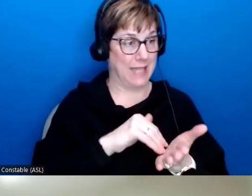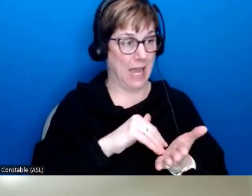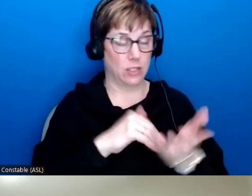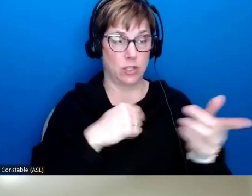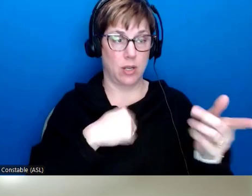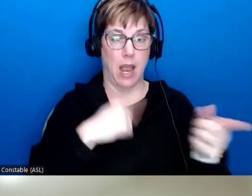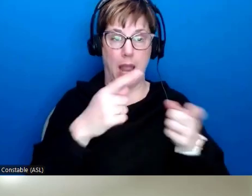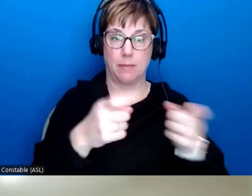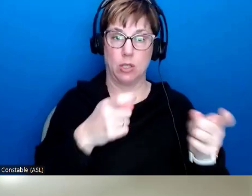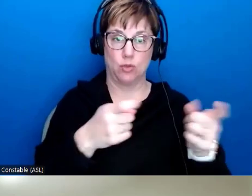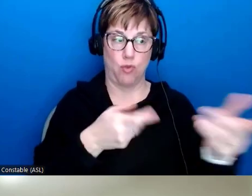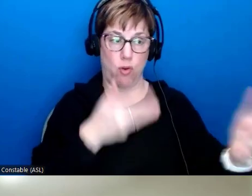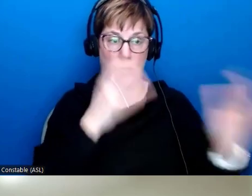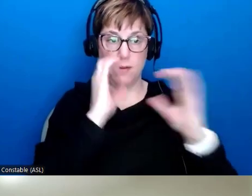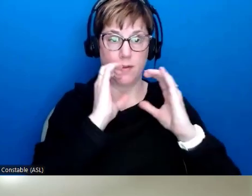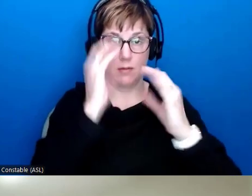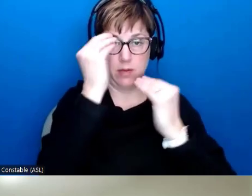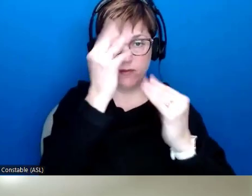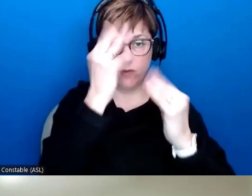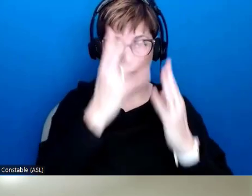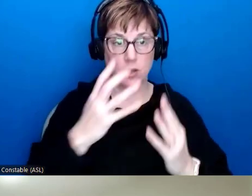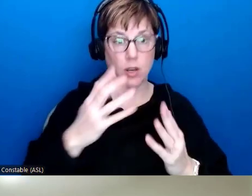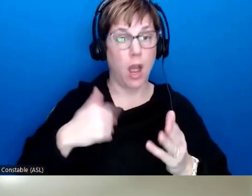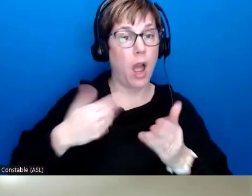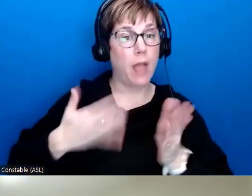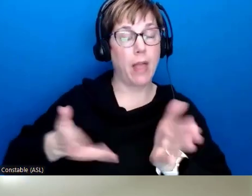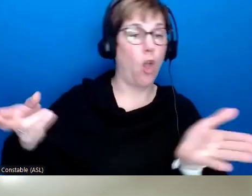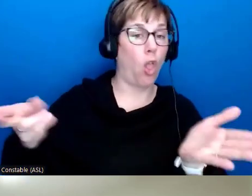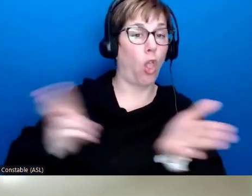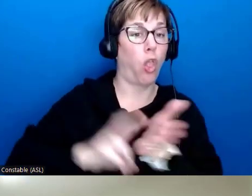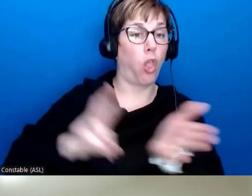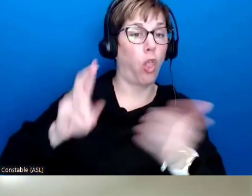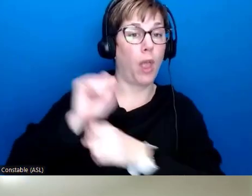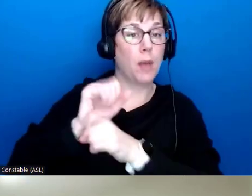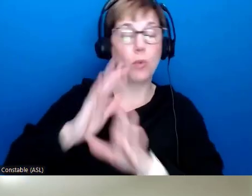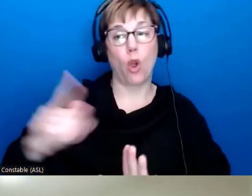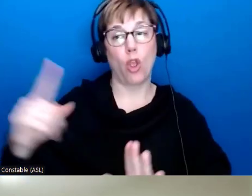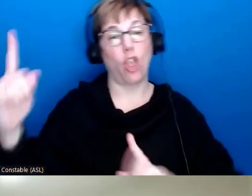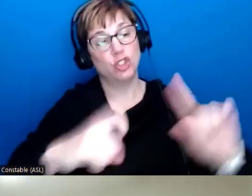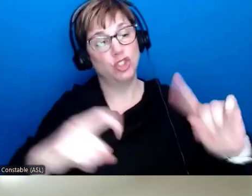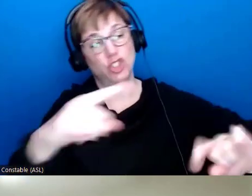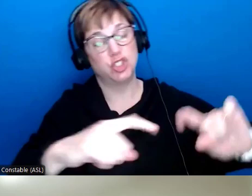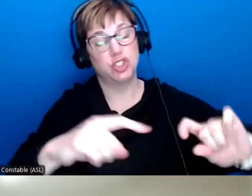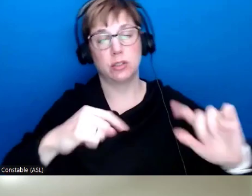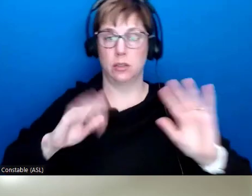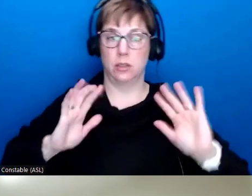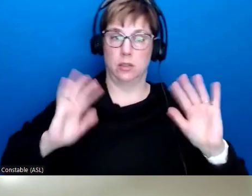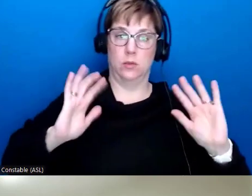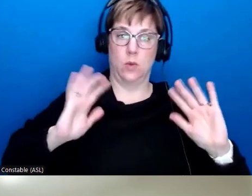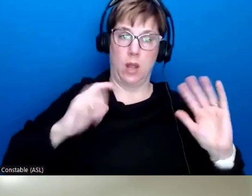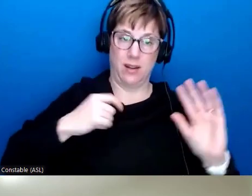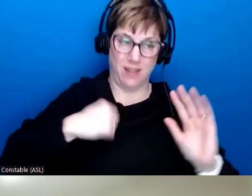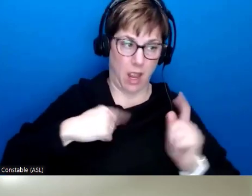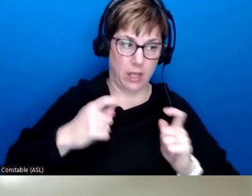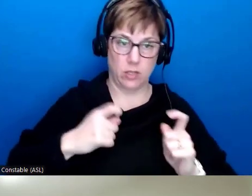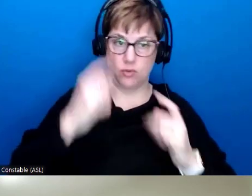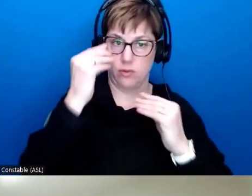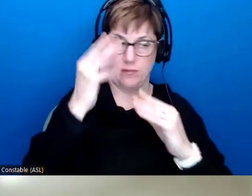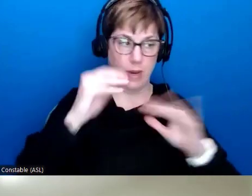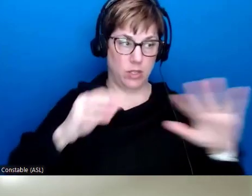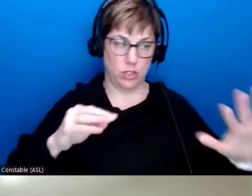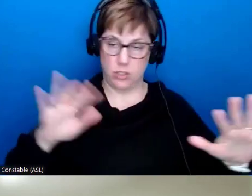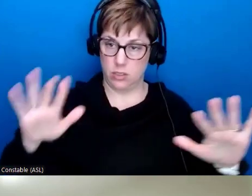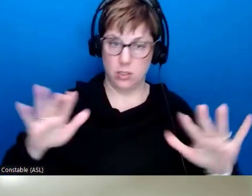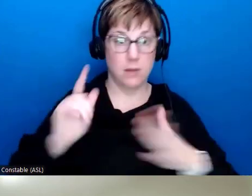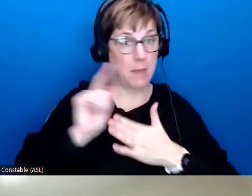sign a general release that would allow your employer, like Riz said, to go on a fishing expedition with your medical provider. you want to control that information. You may want to get